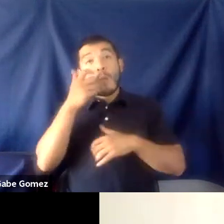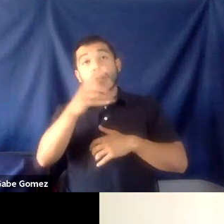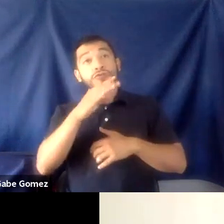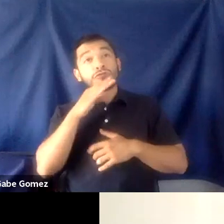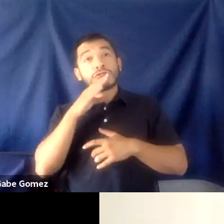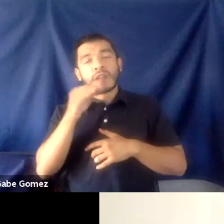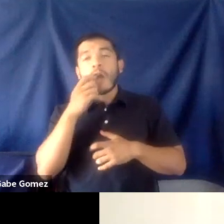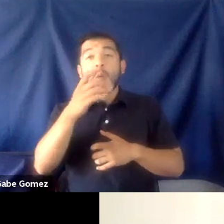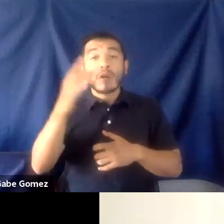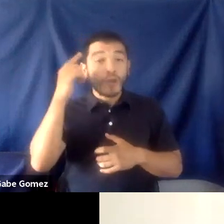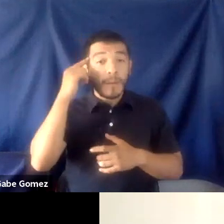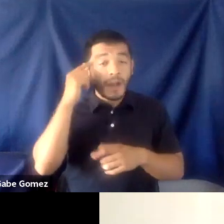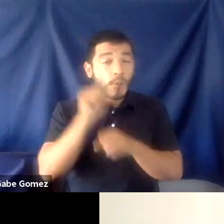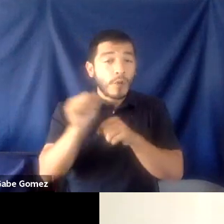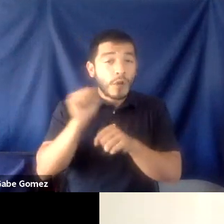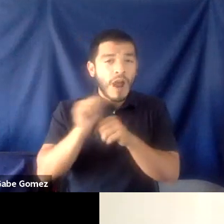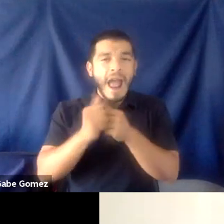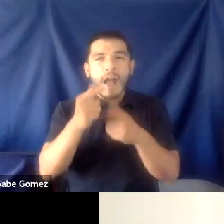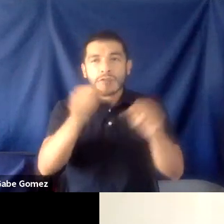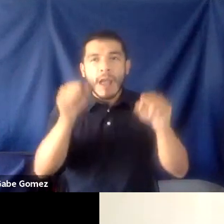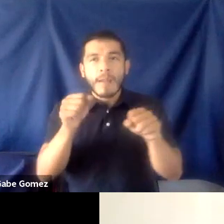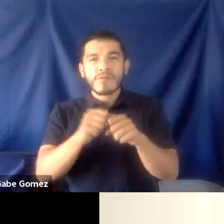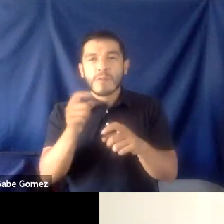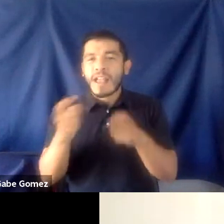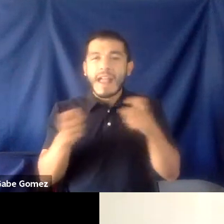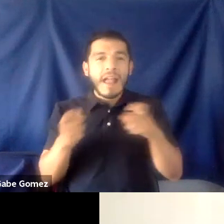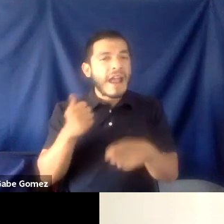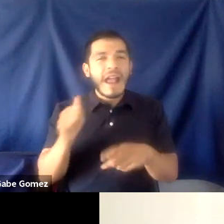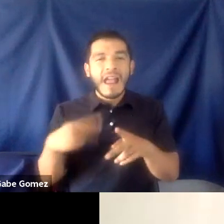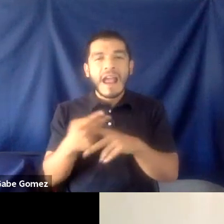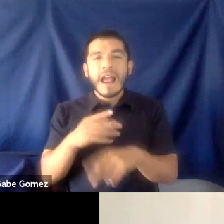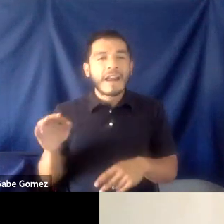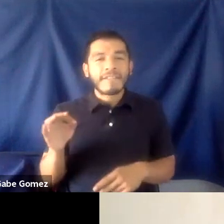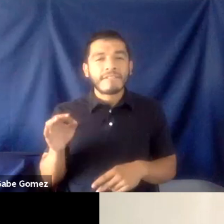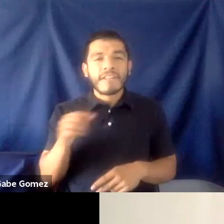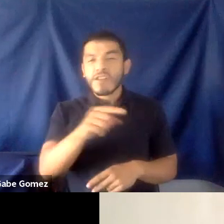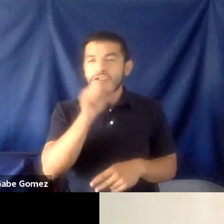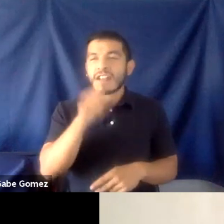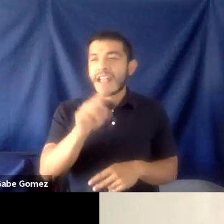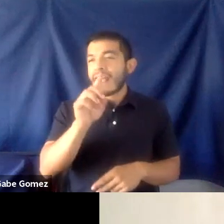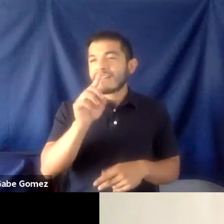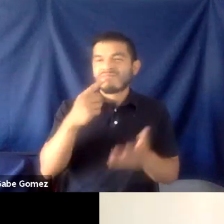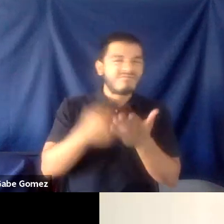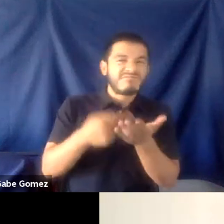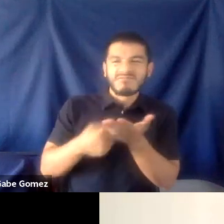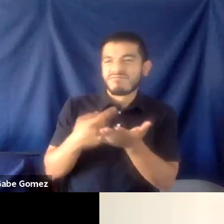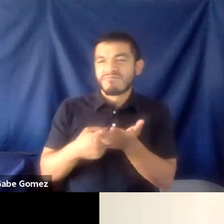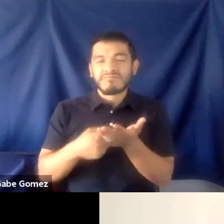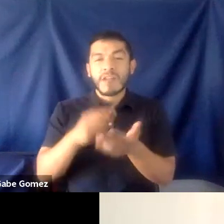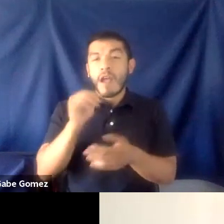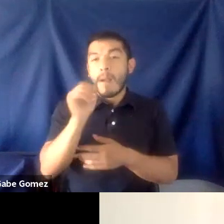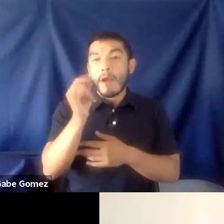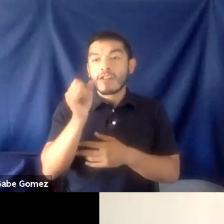work, and how she was able to like handle any kind of, she could debate like hardcore